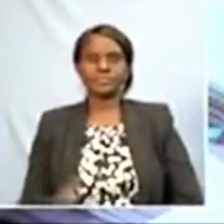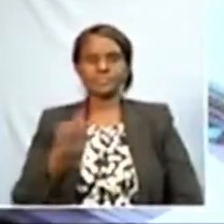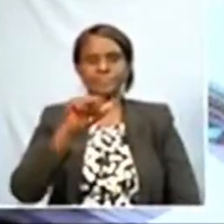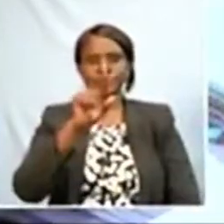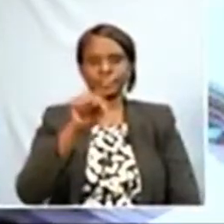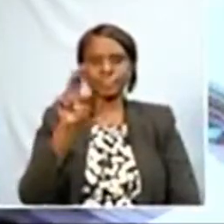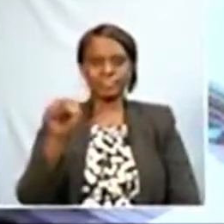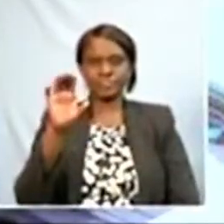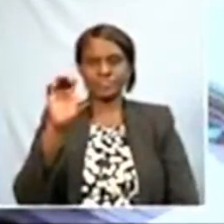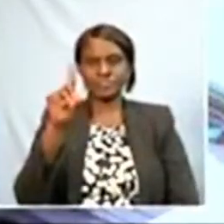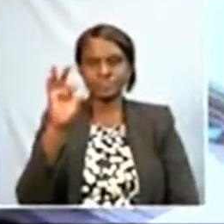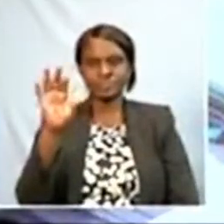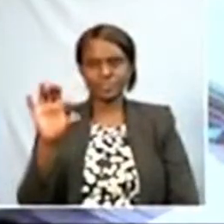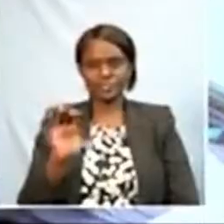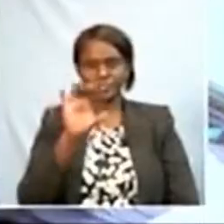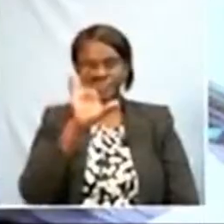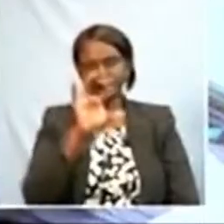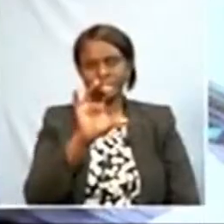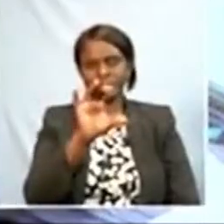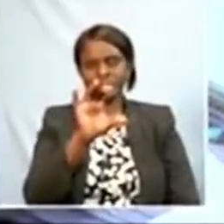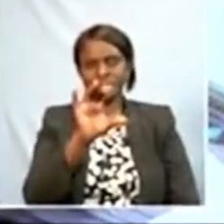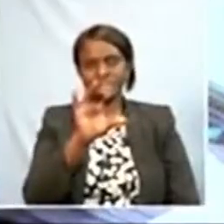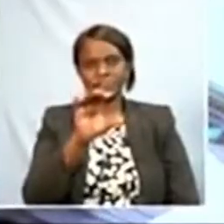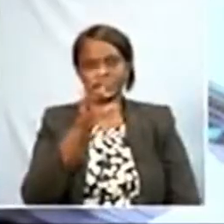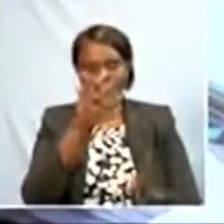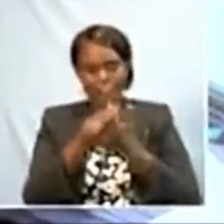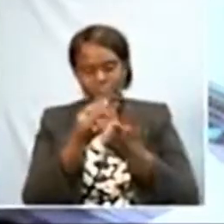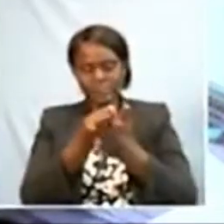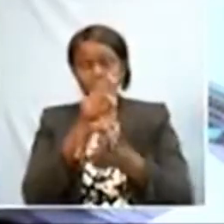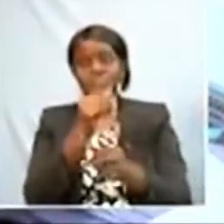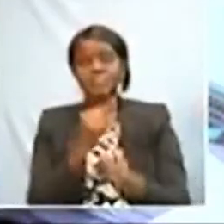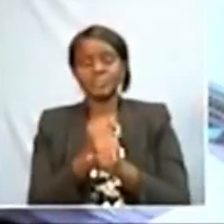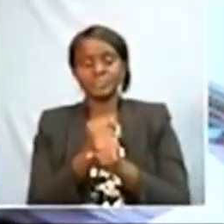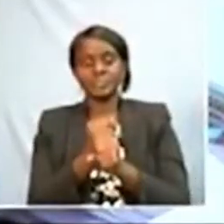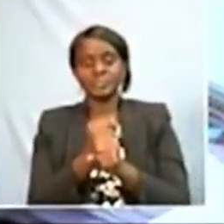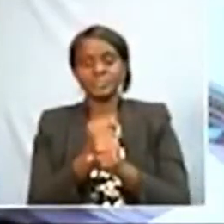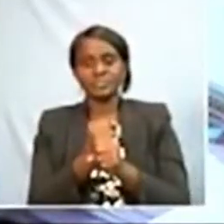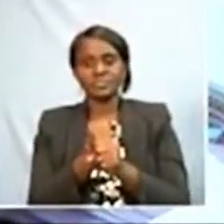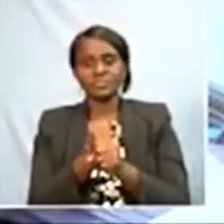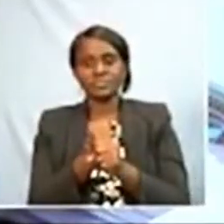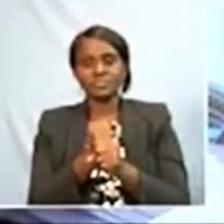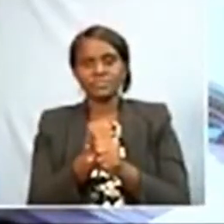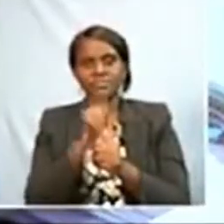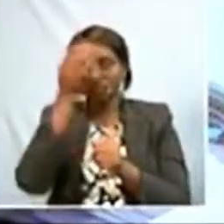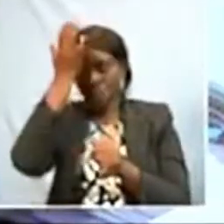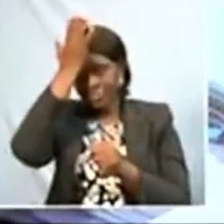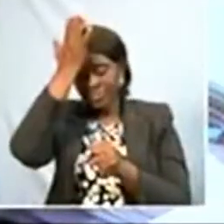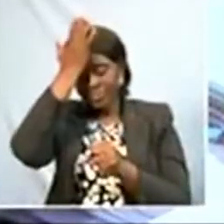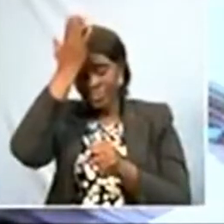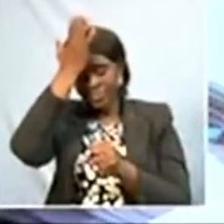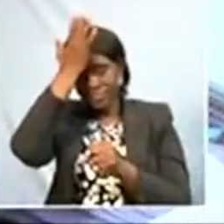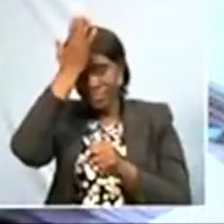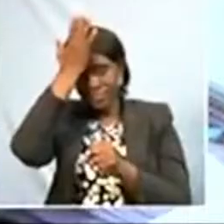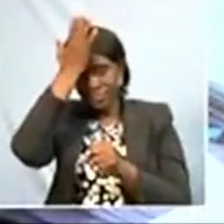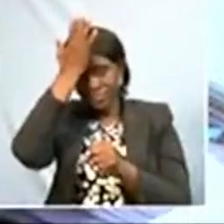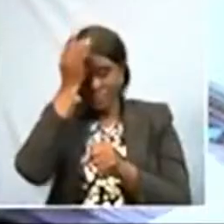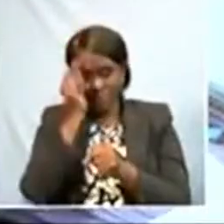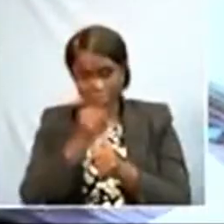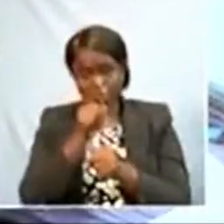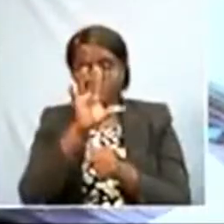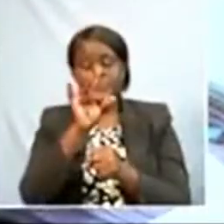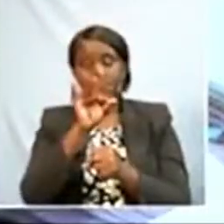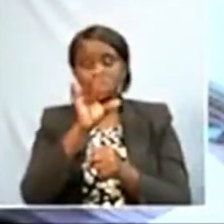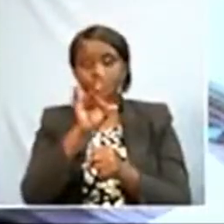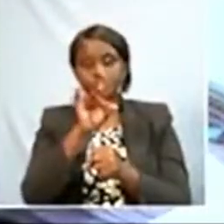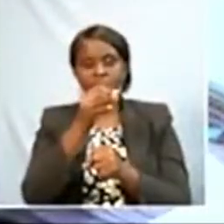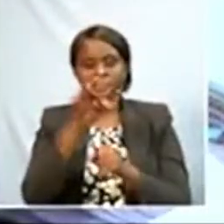2022 CDF allocation, funding received. The dates. On the 8th